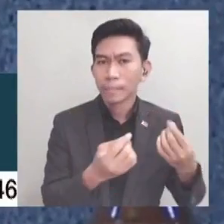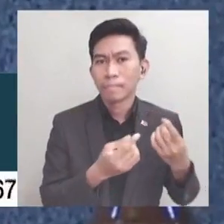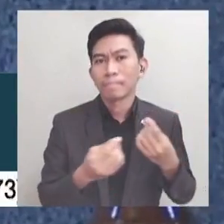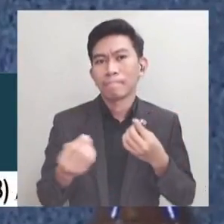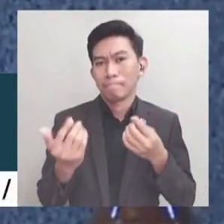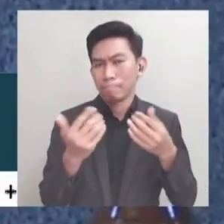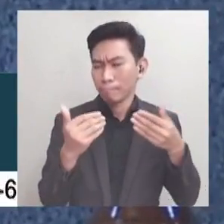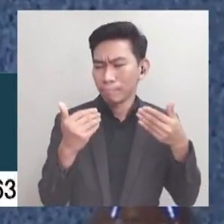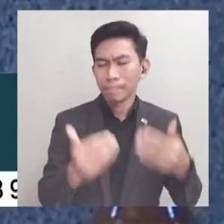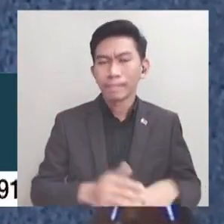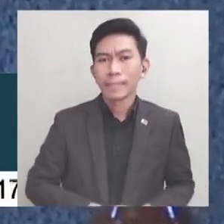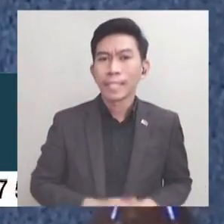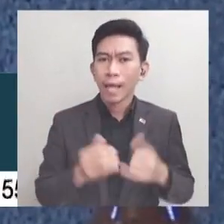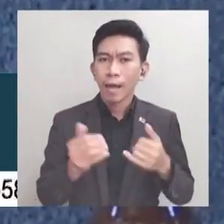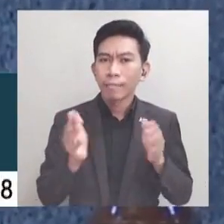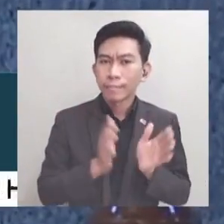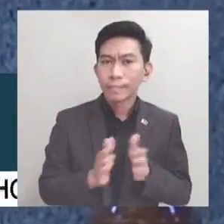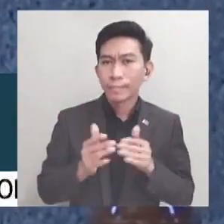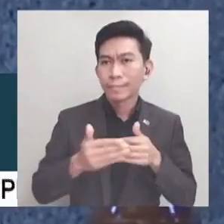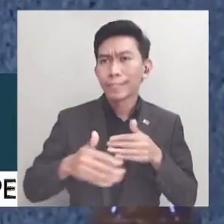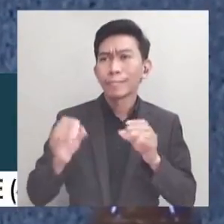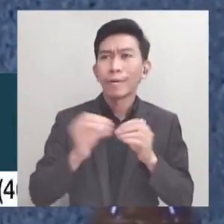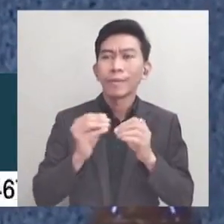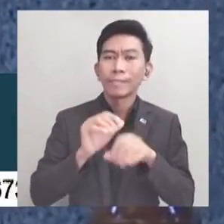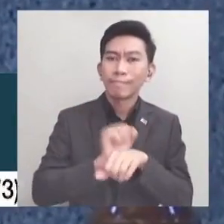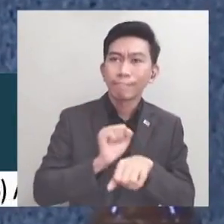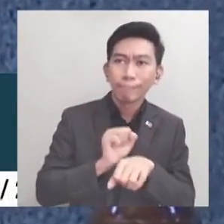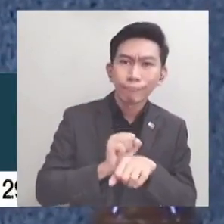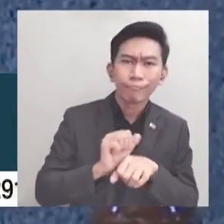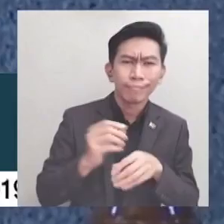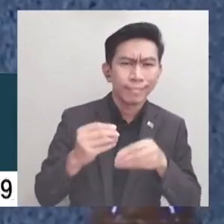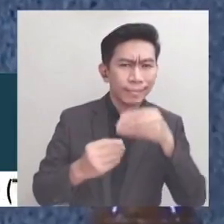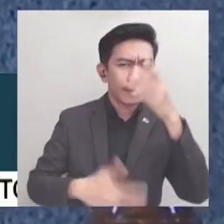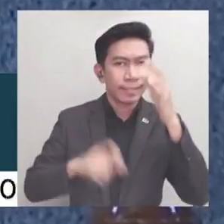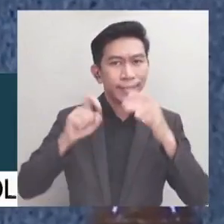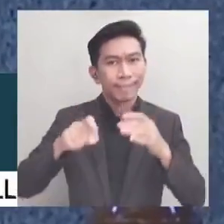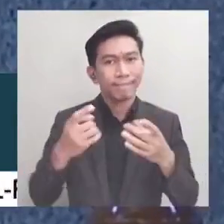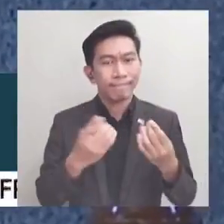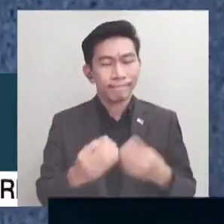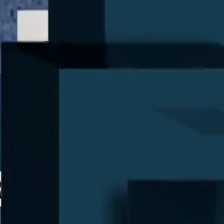revving up for more work as much is to be done.